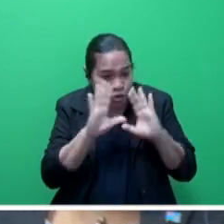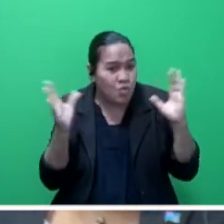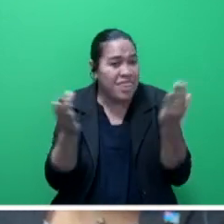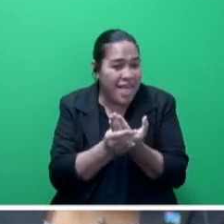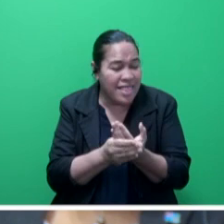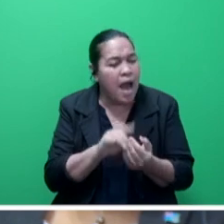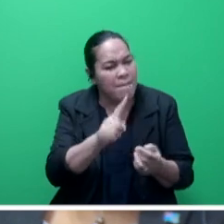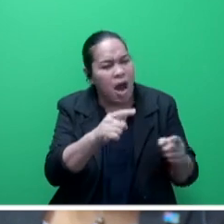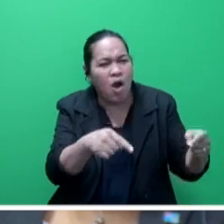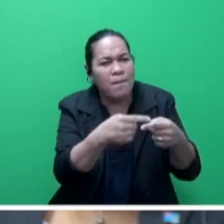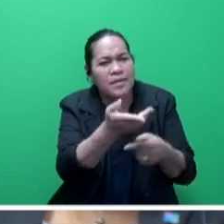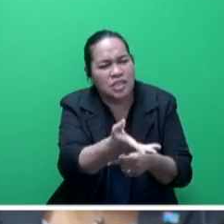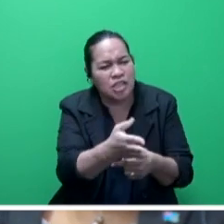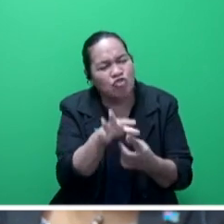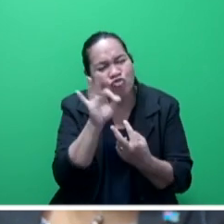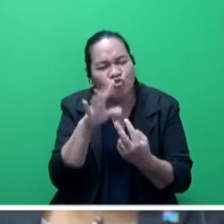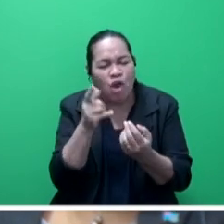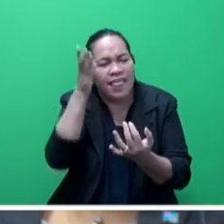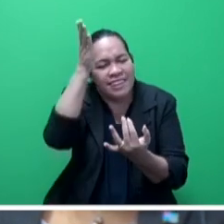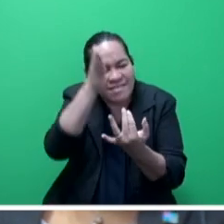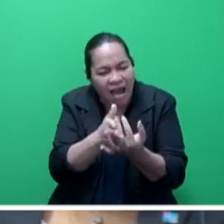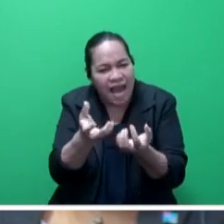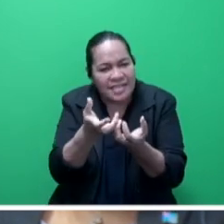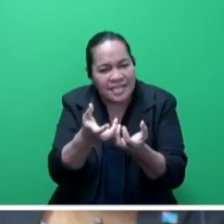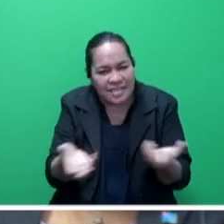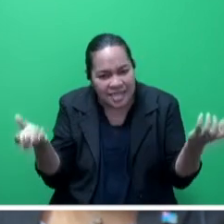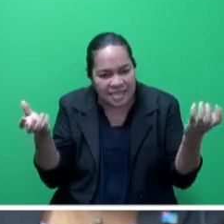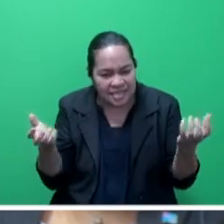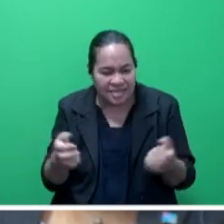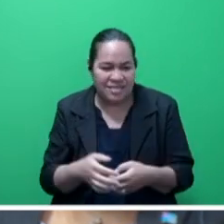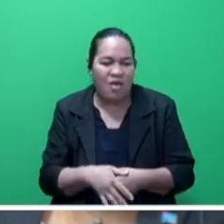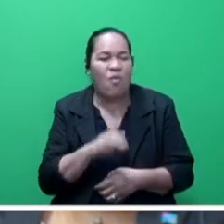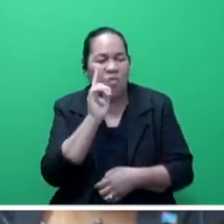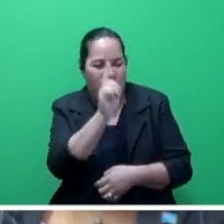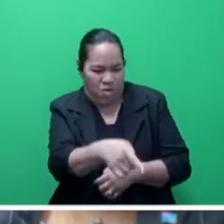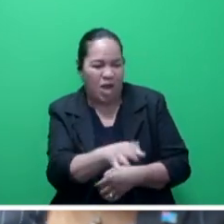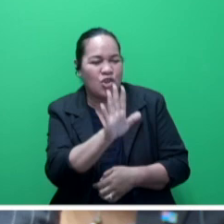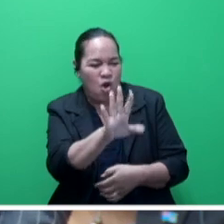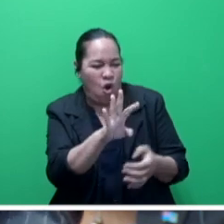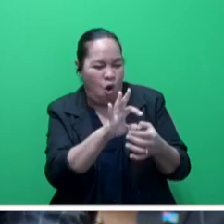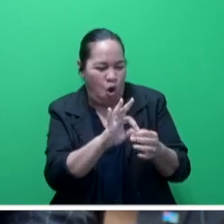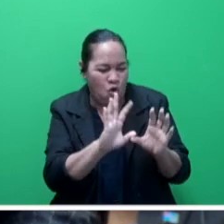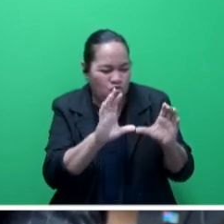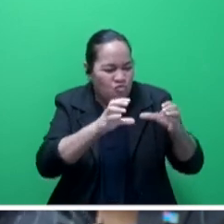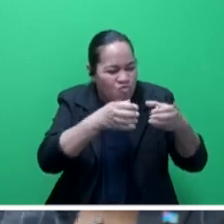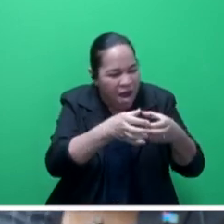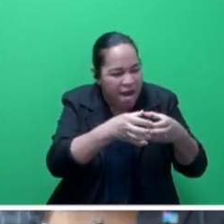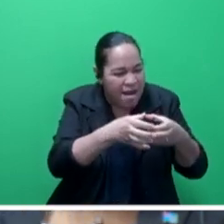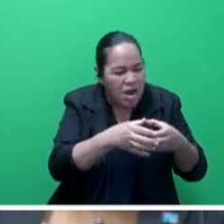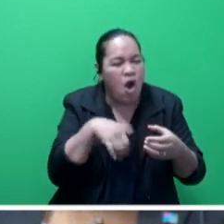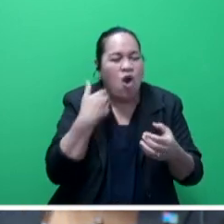the opposition has preferred divisiveness. Exactly how they run their party, sir.